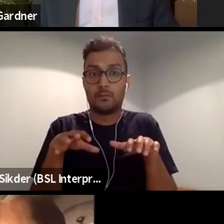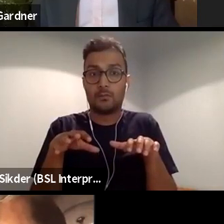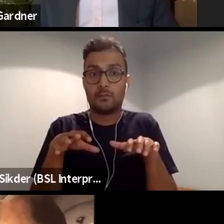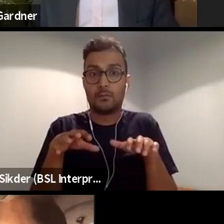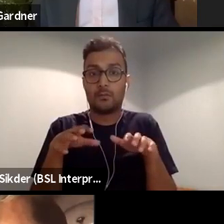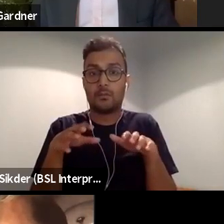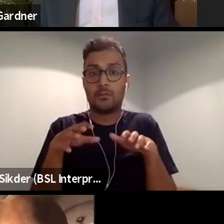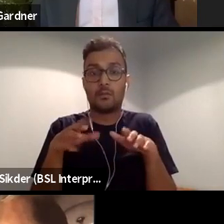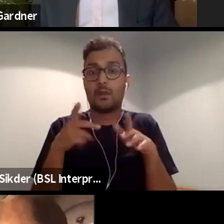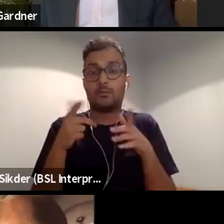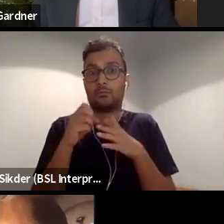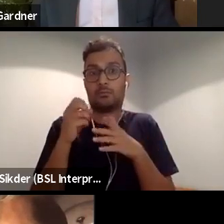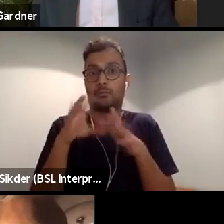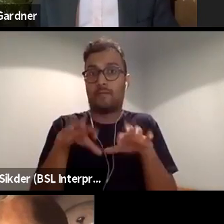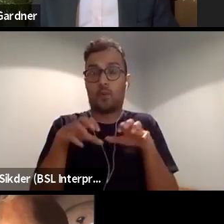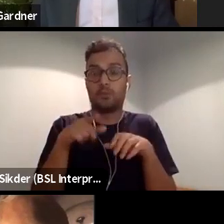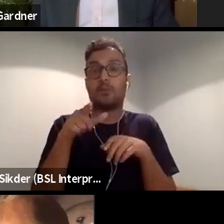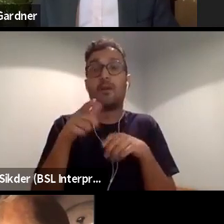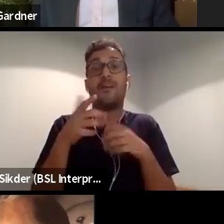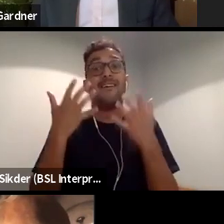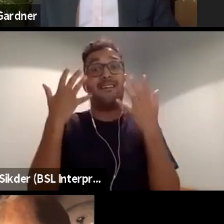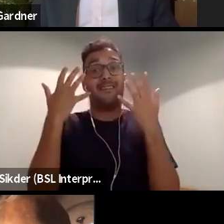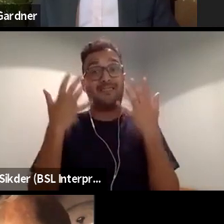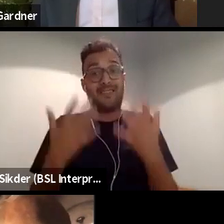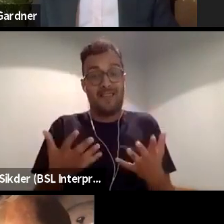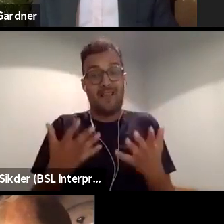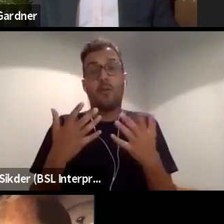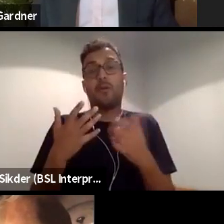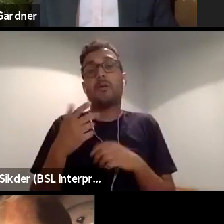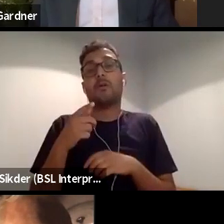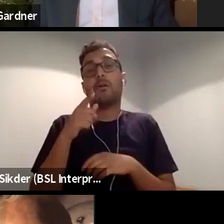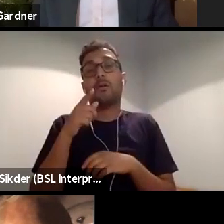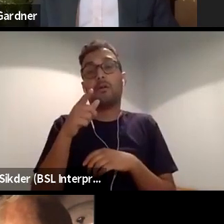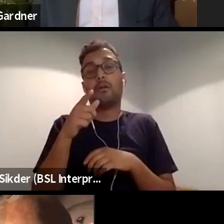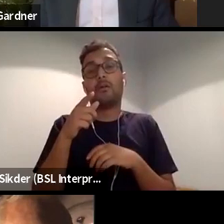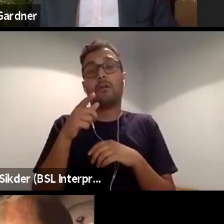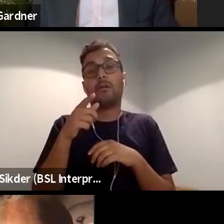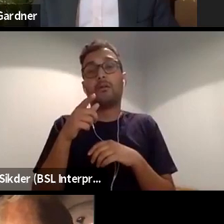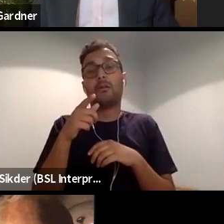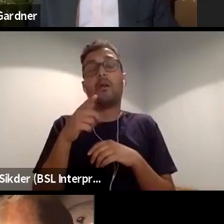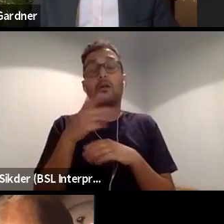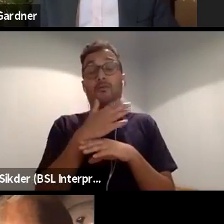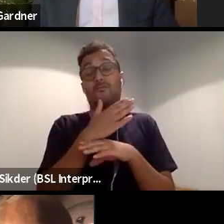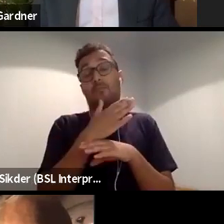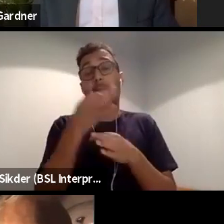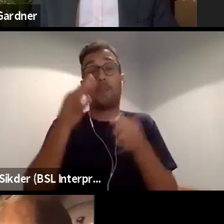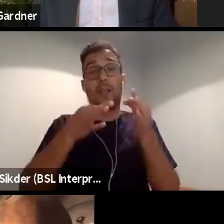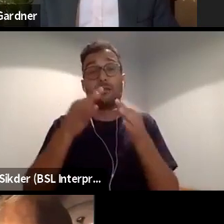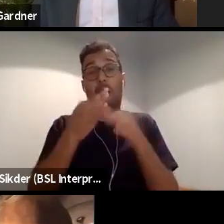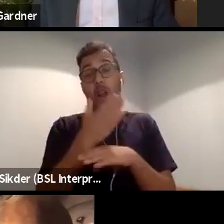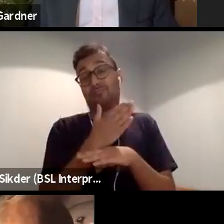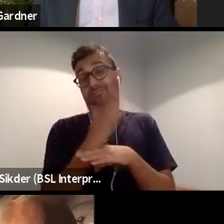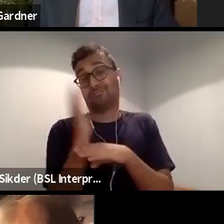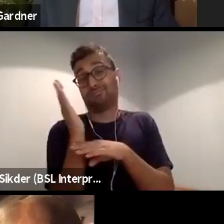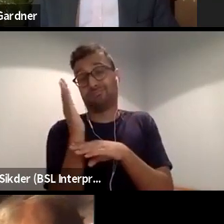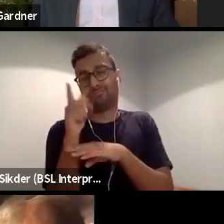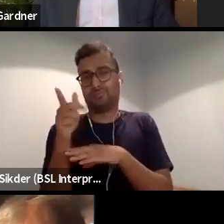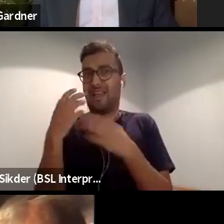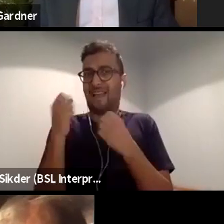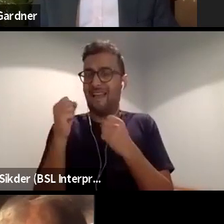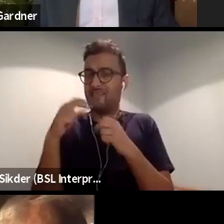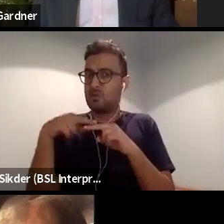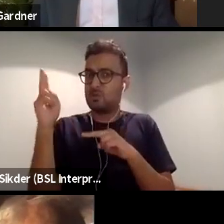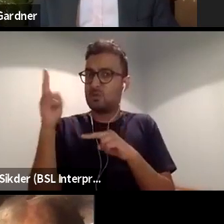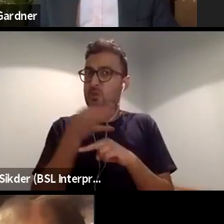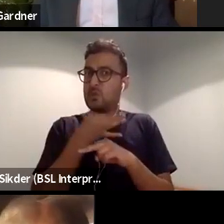there is a lot more understanding about the rising threat that emanates from the far right, but authorities have not necessarily